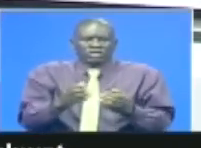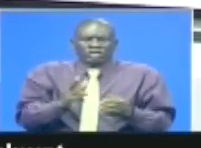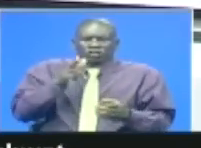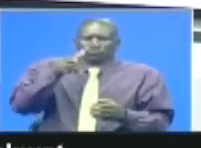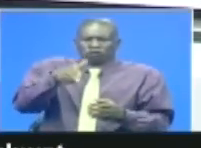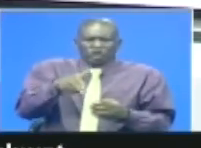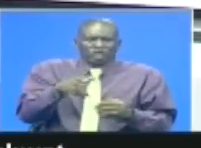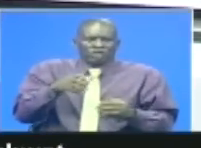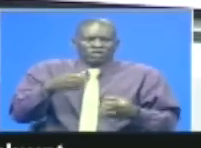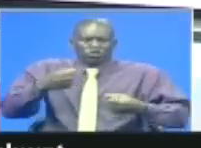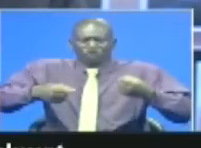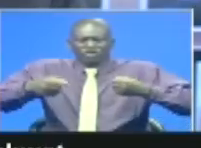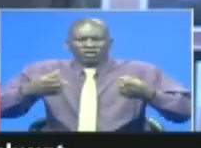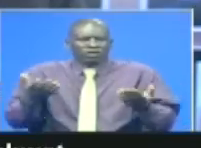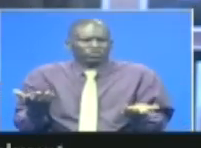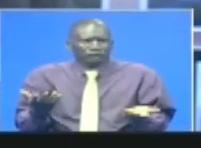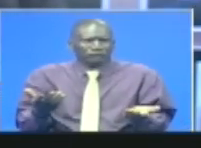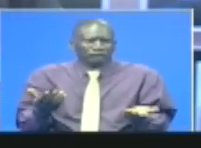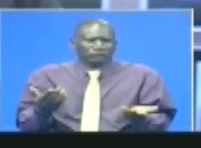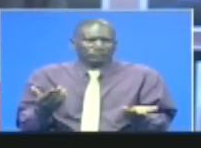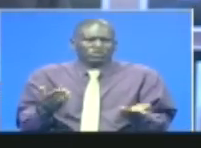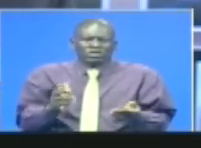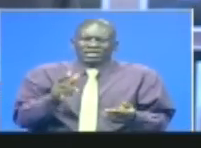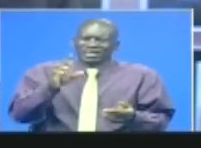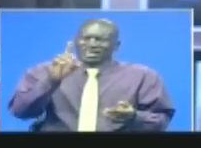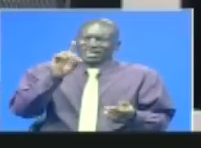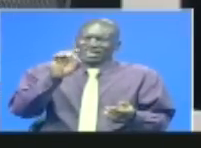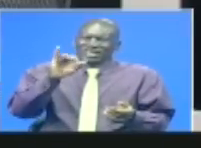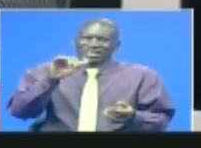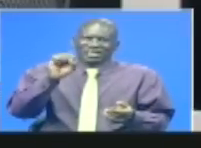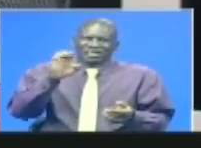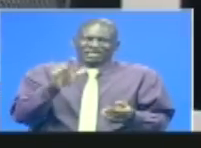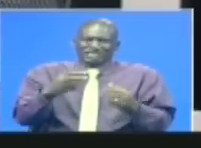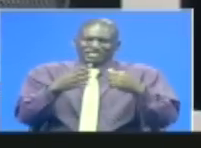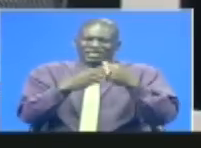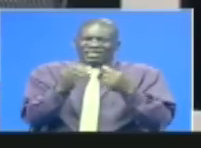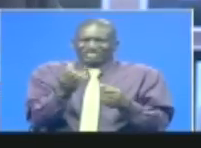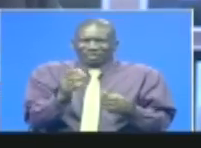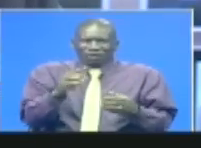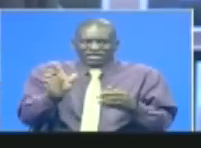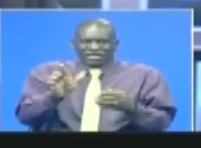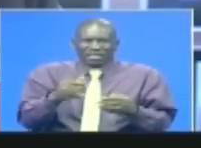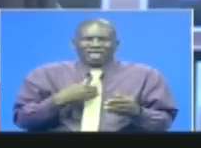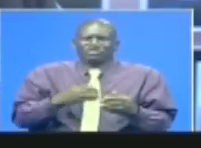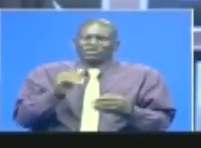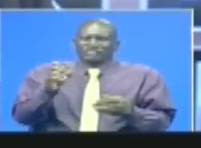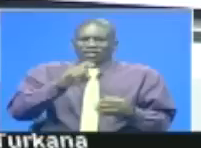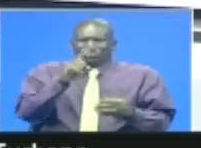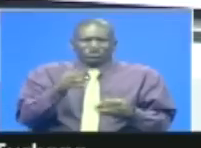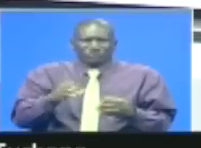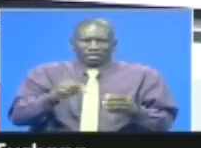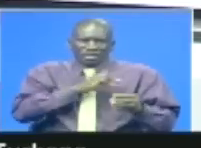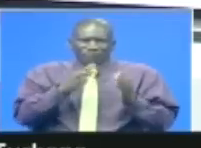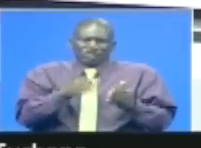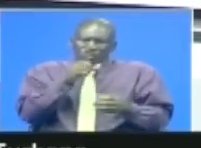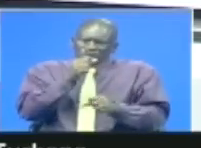diesel mobile vehicles, diesel is hardly 90 shillings a litre. I haven't asked the question yet to the governor. Yes. Does it